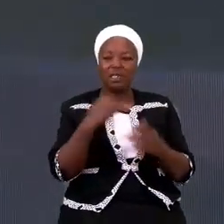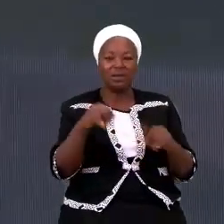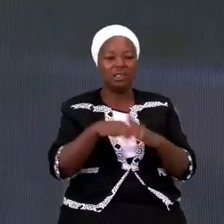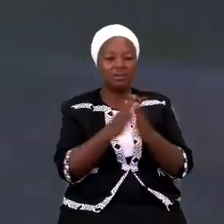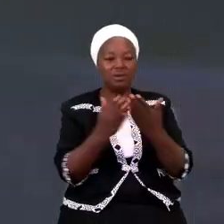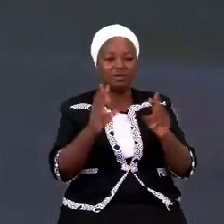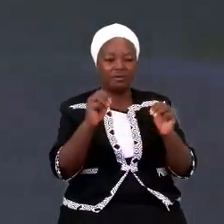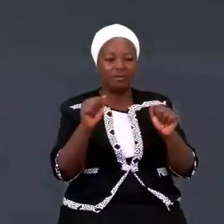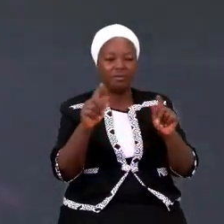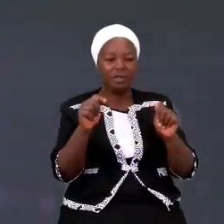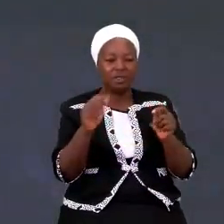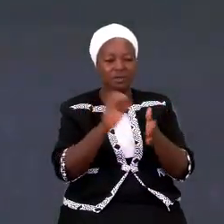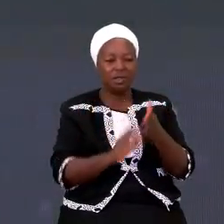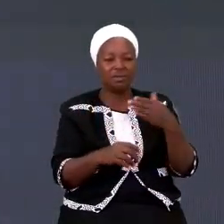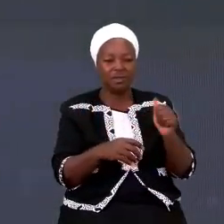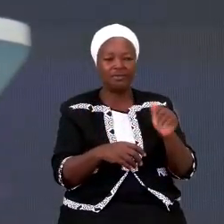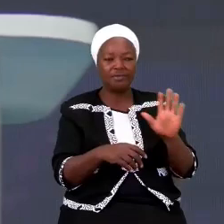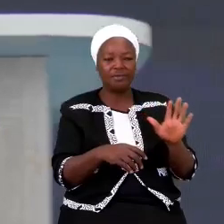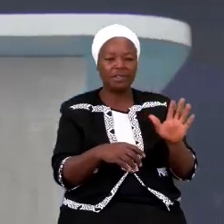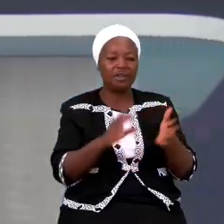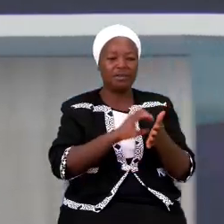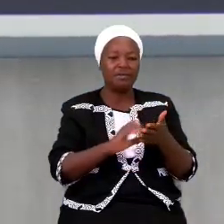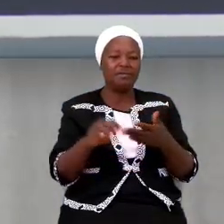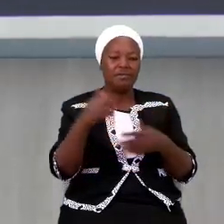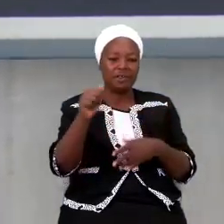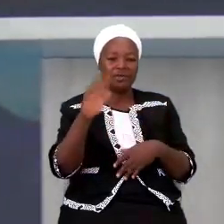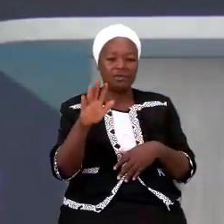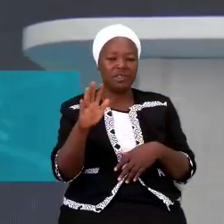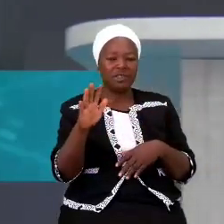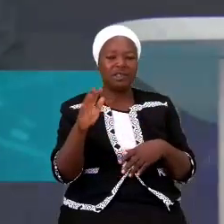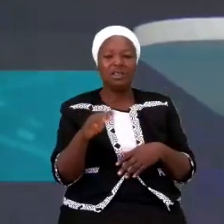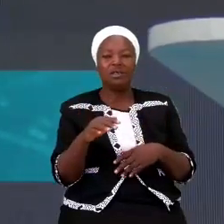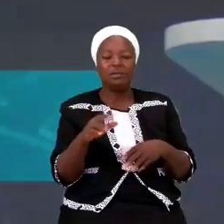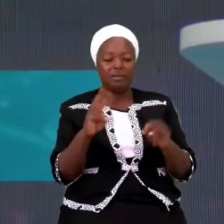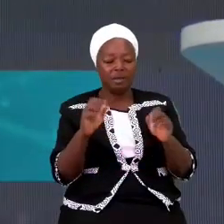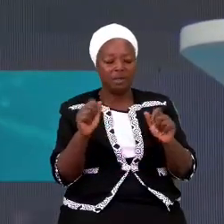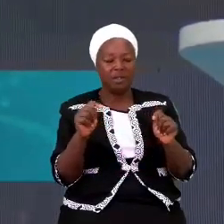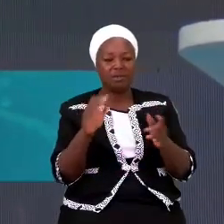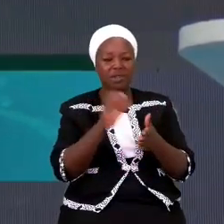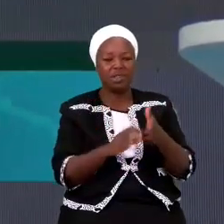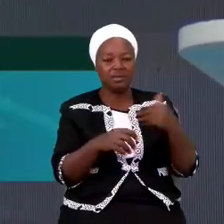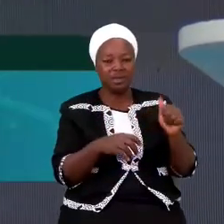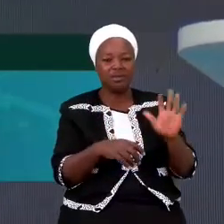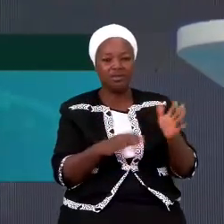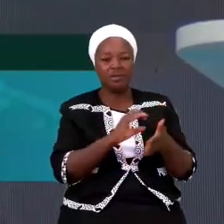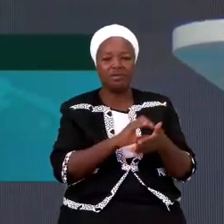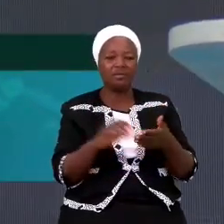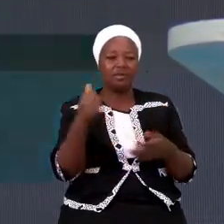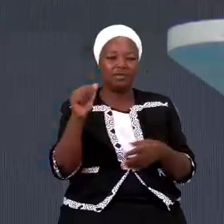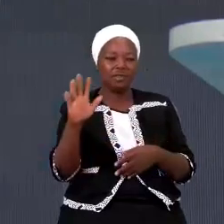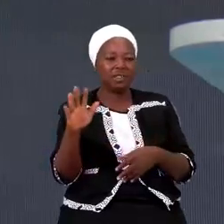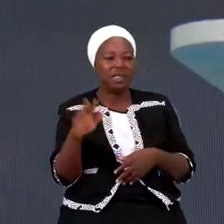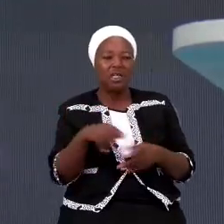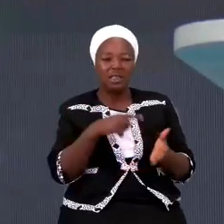verse 15. This is where the prodigal son realized and came to himself because of the condition